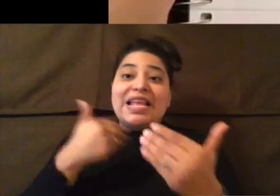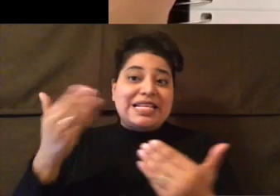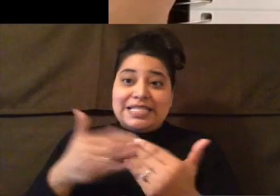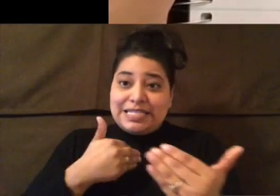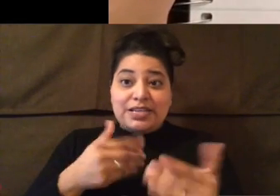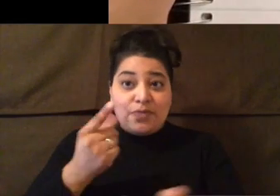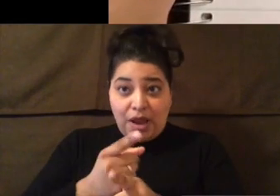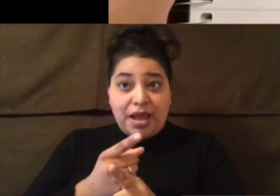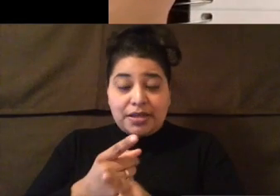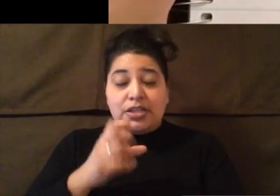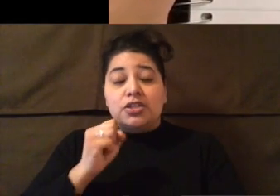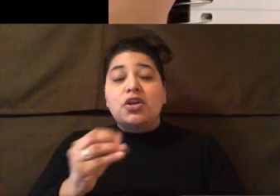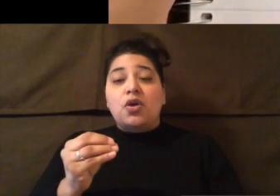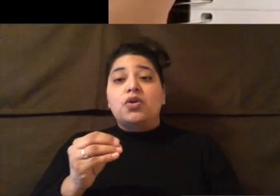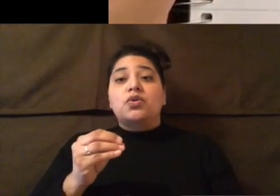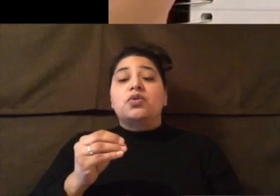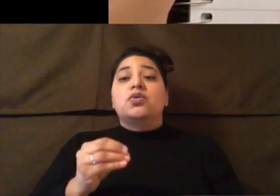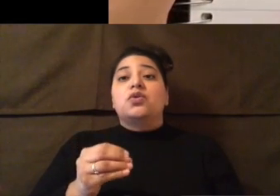do that.